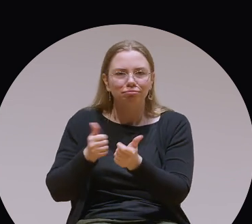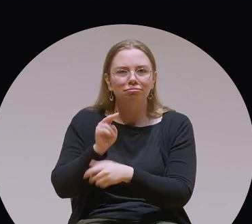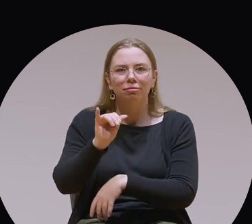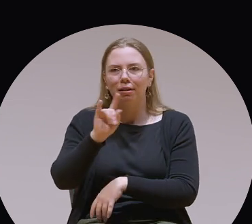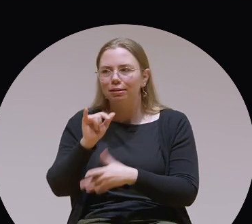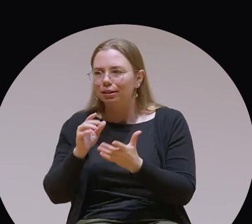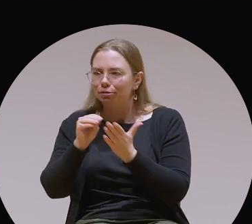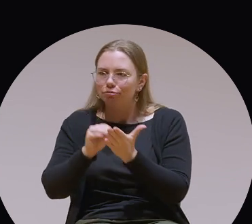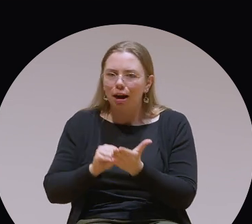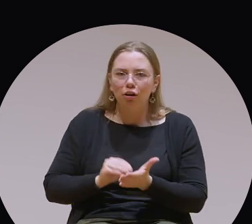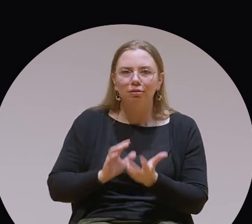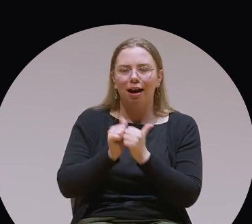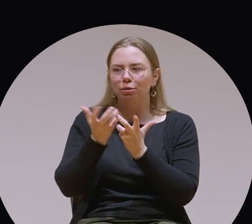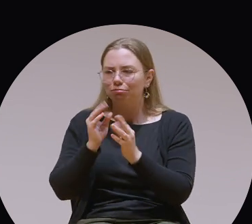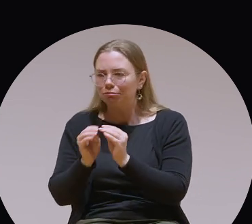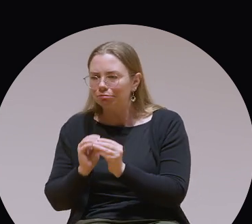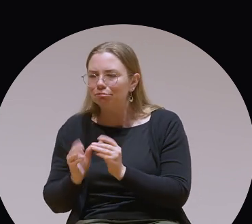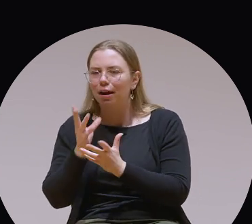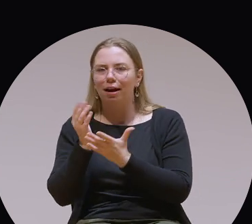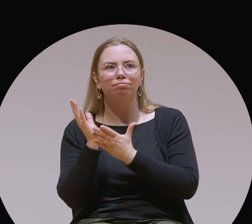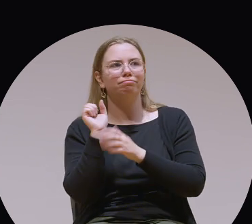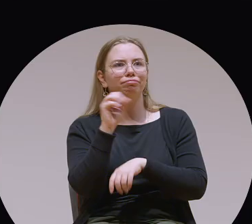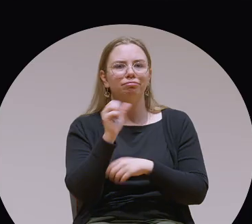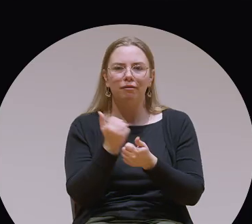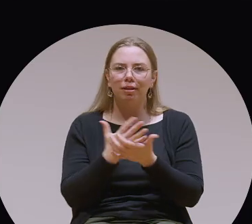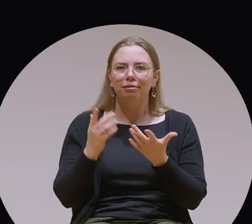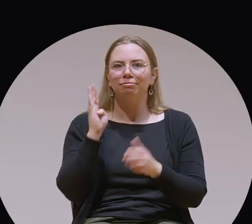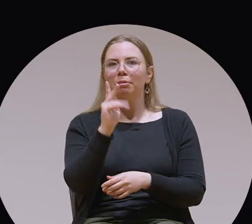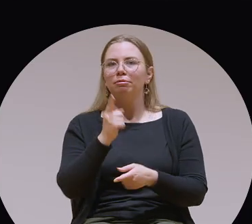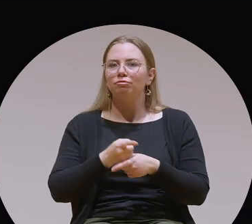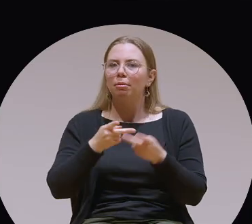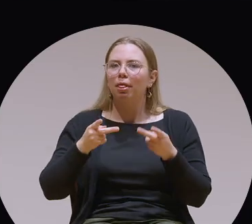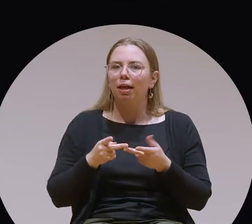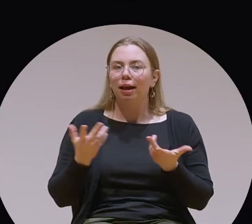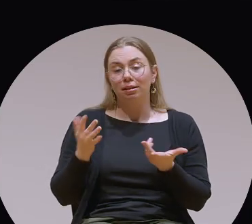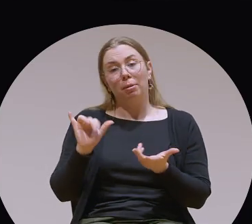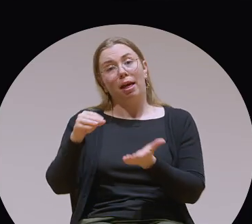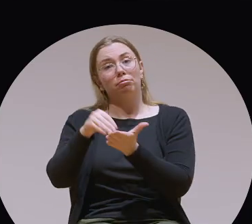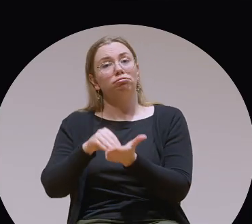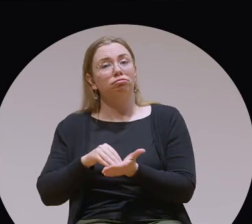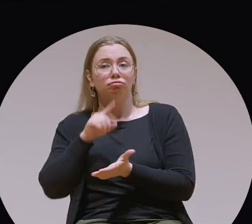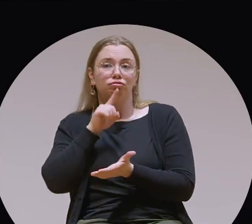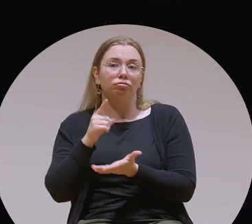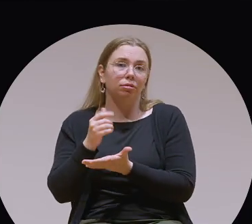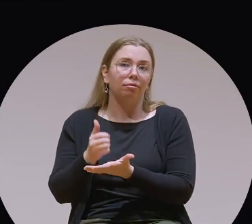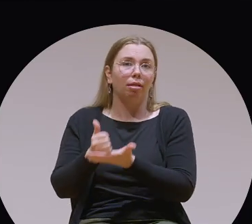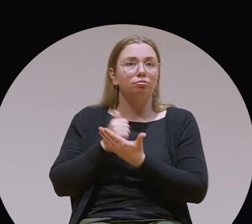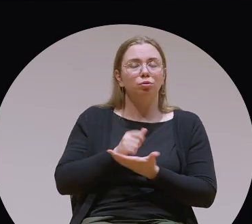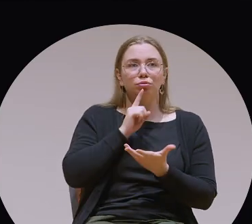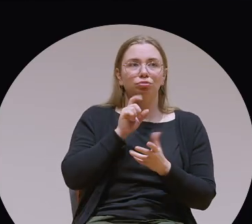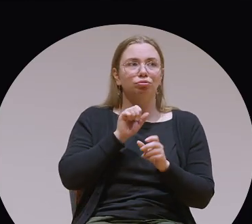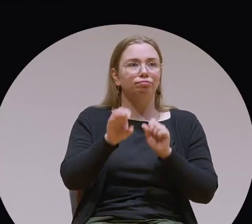made restitution so much easier after World War II. I should say provenance has always been